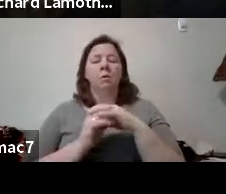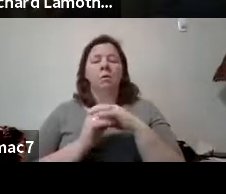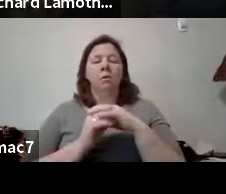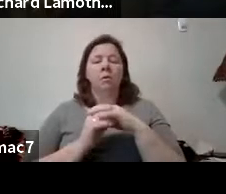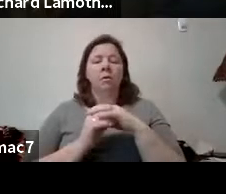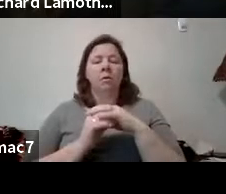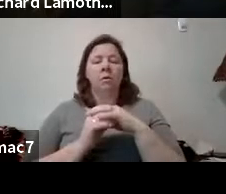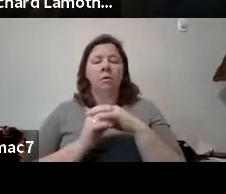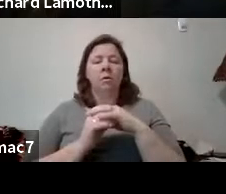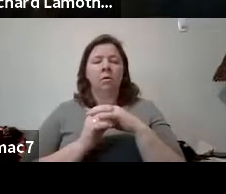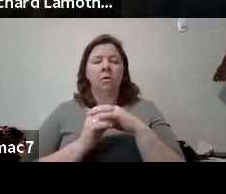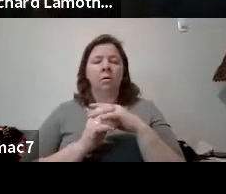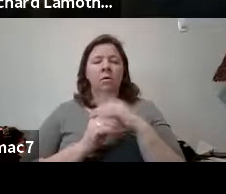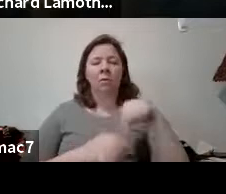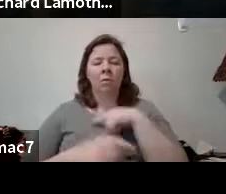here. It's a